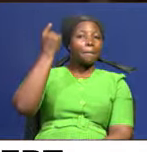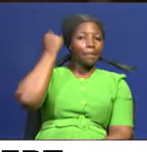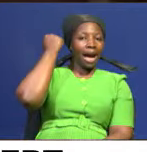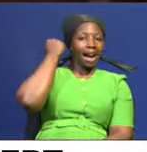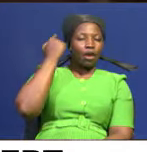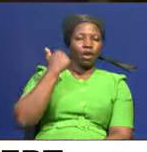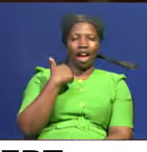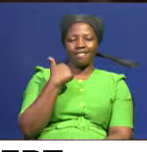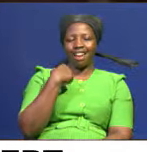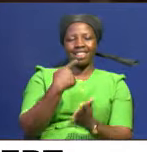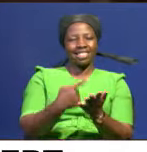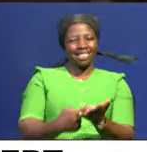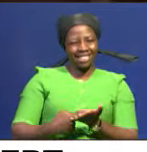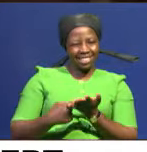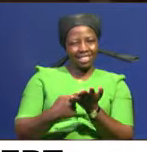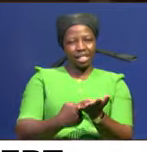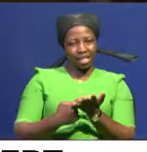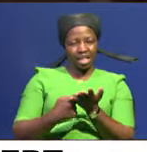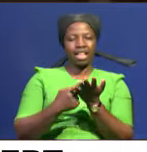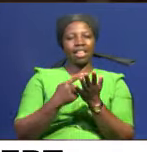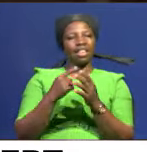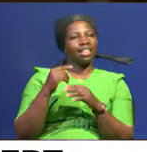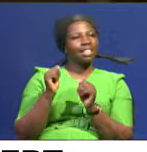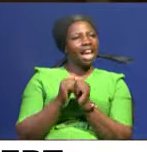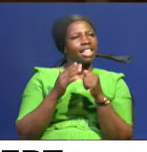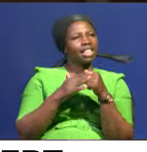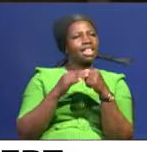debate in the 80s